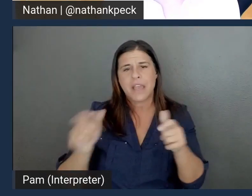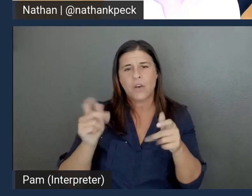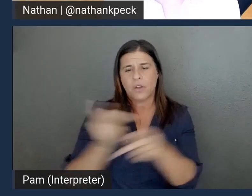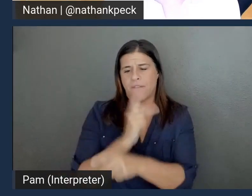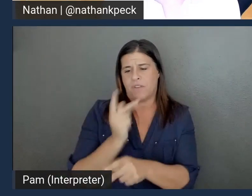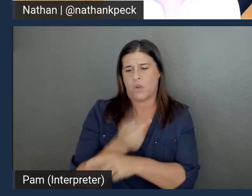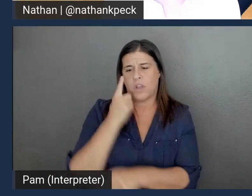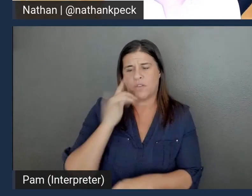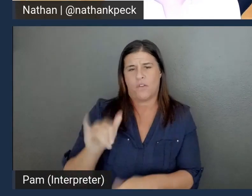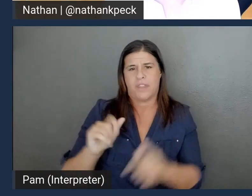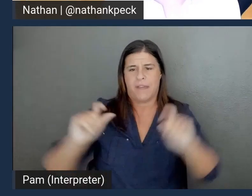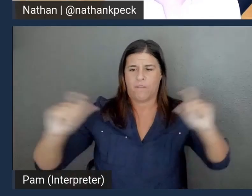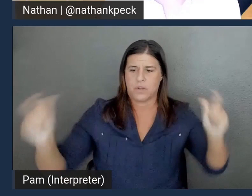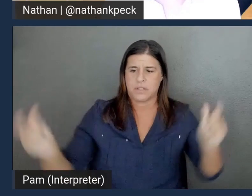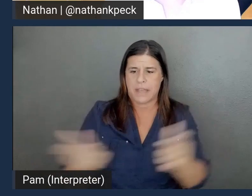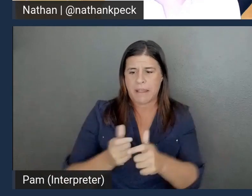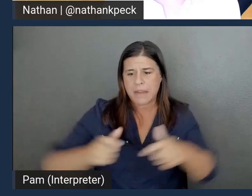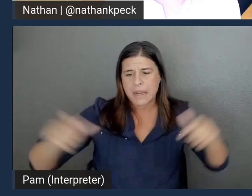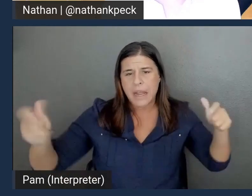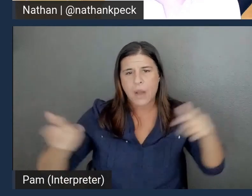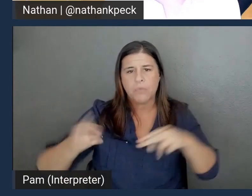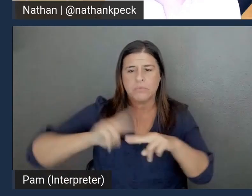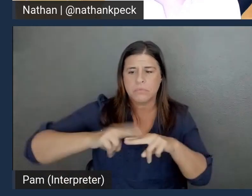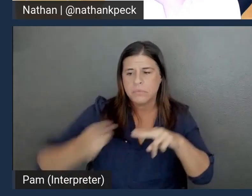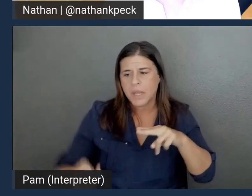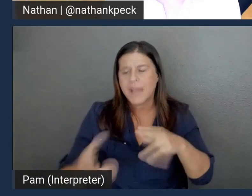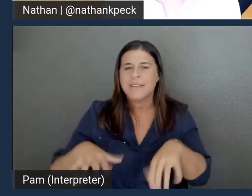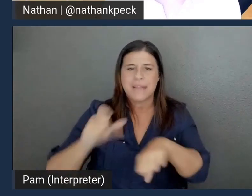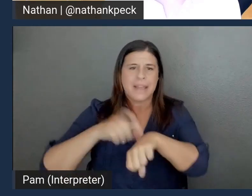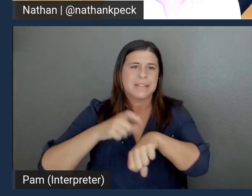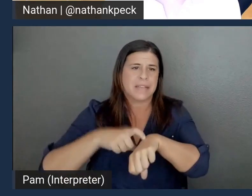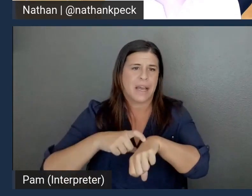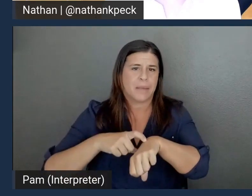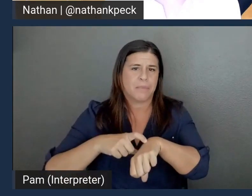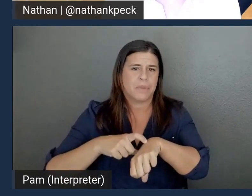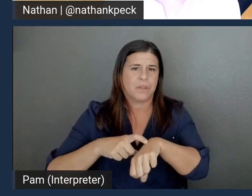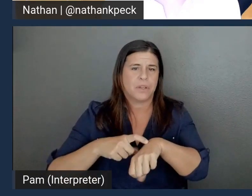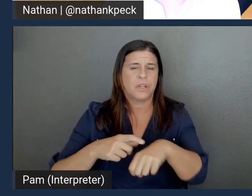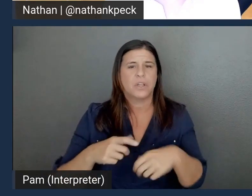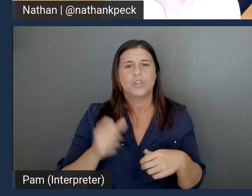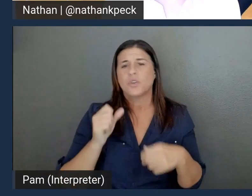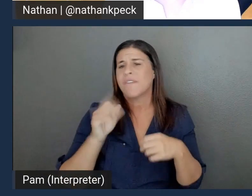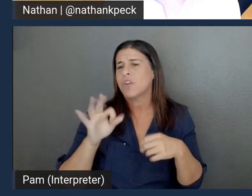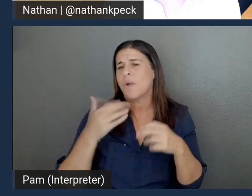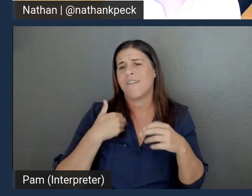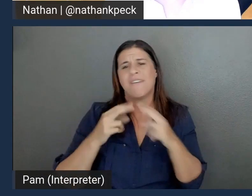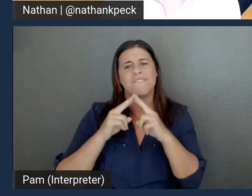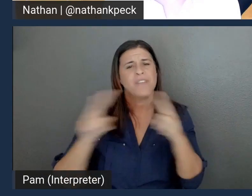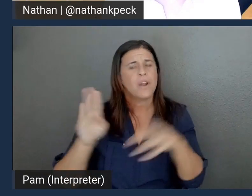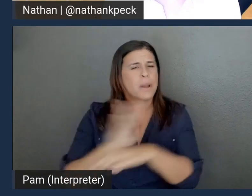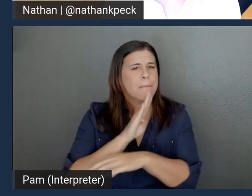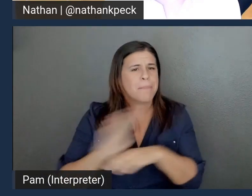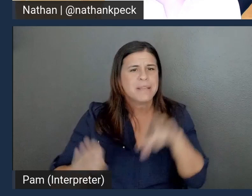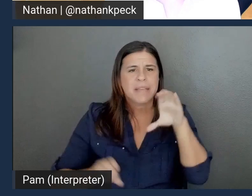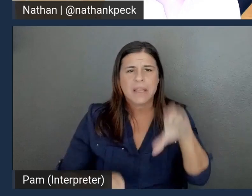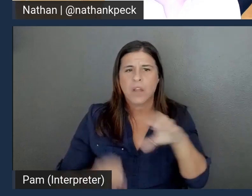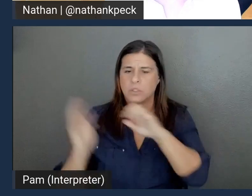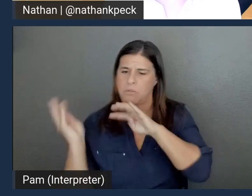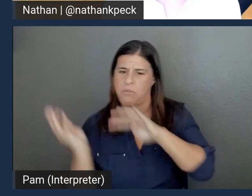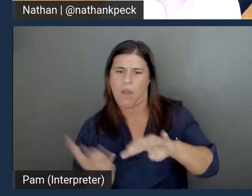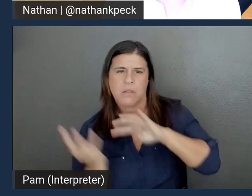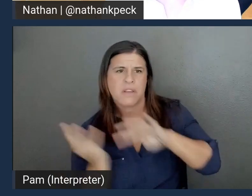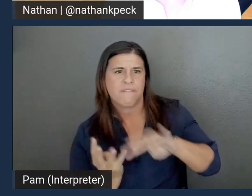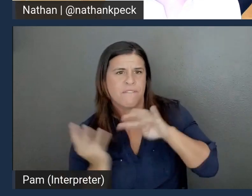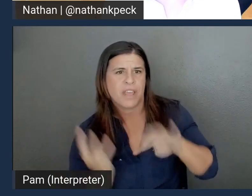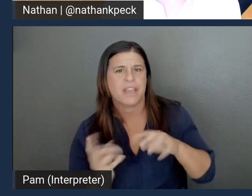out, scaling in may take some time. So if you have a very busy cluster that serves lots of reads, lots of writes,